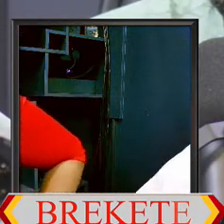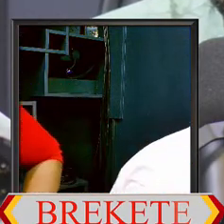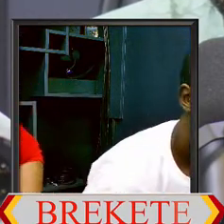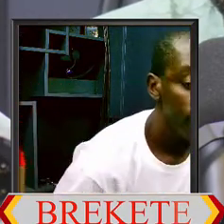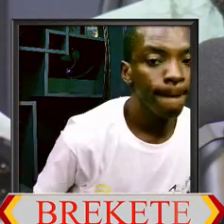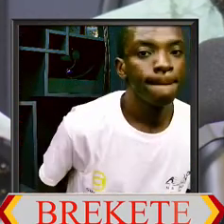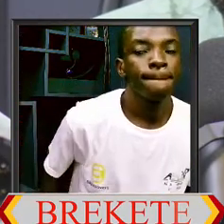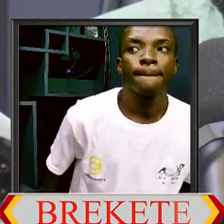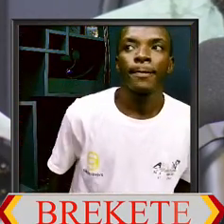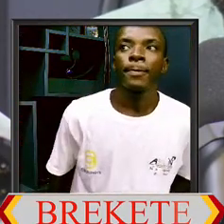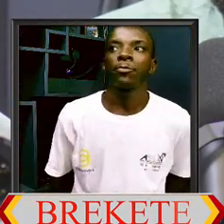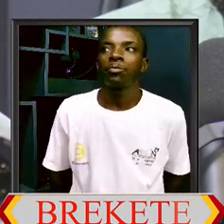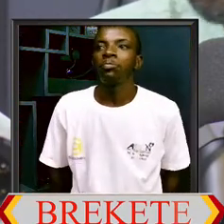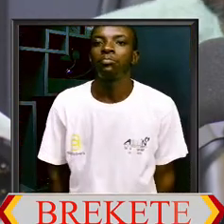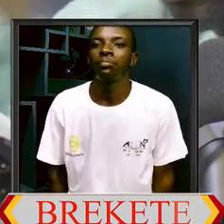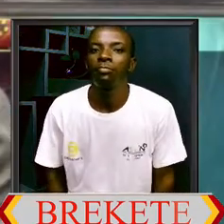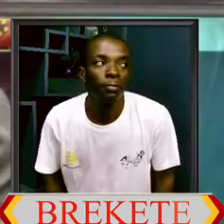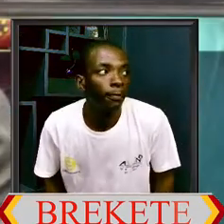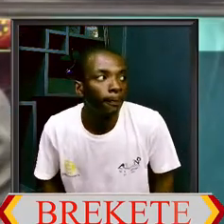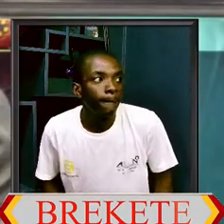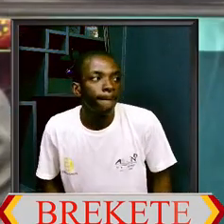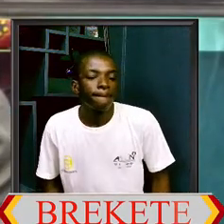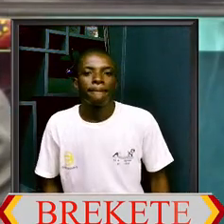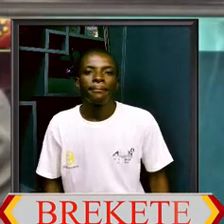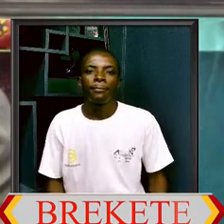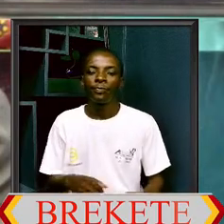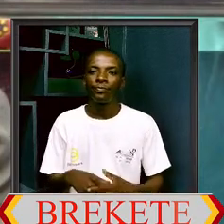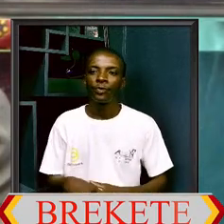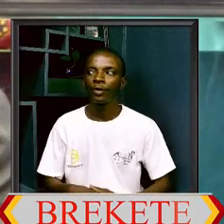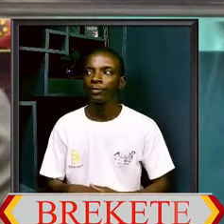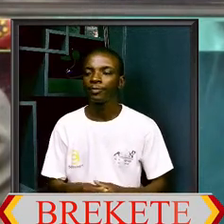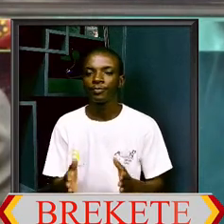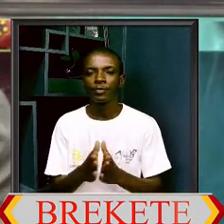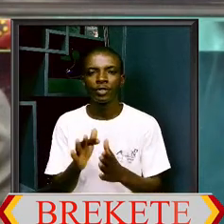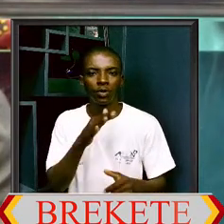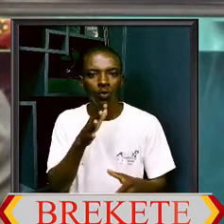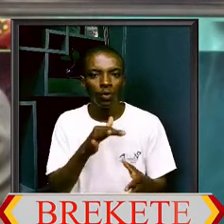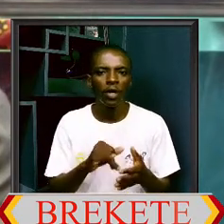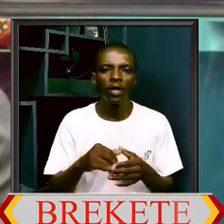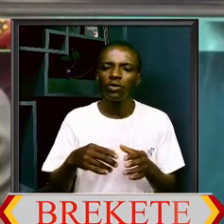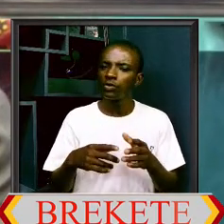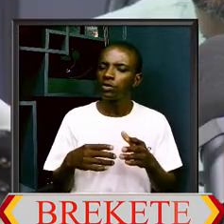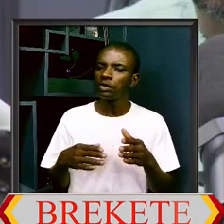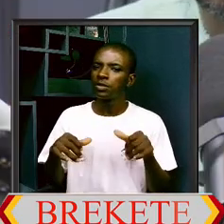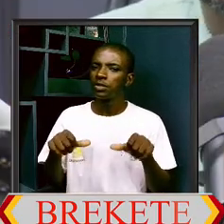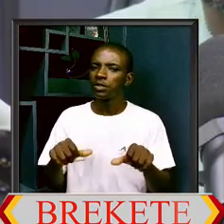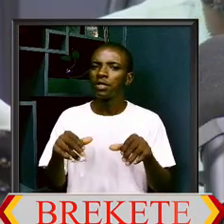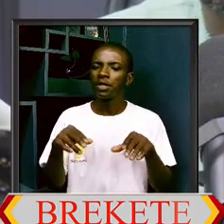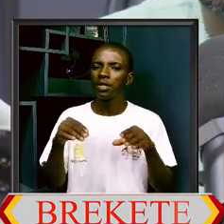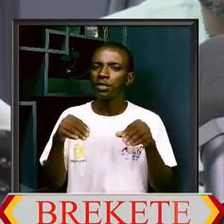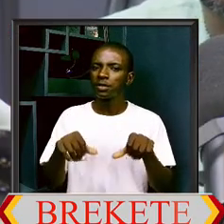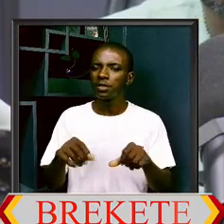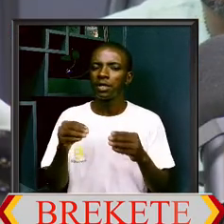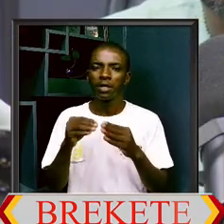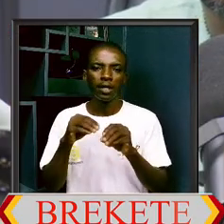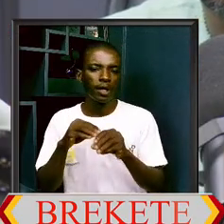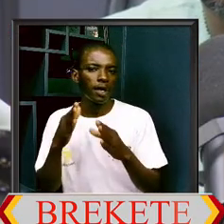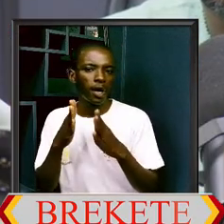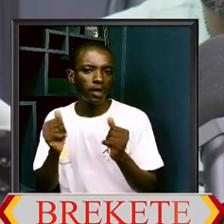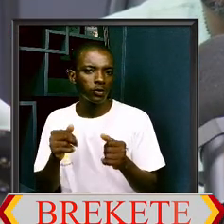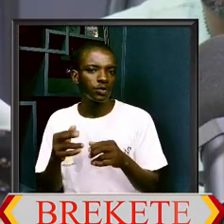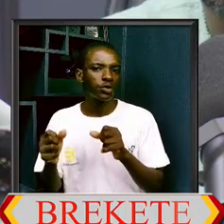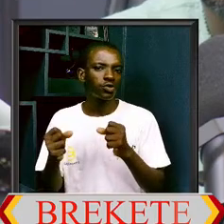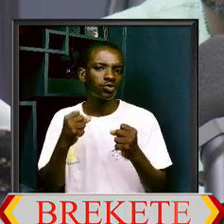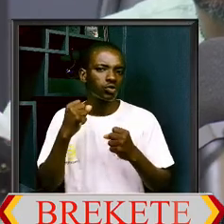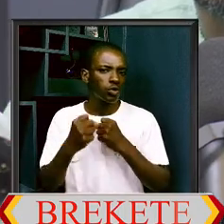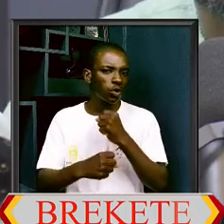me since 200 and 2021 they came to eject you I've been struggling Ling with them